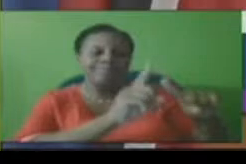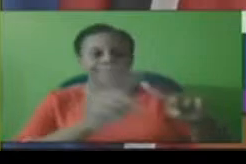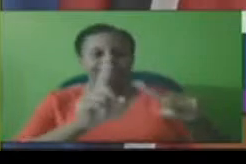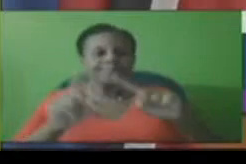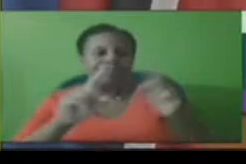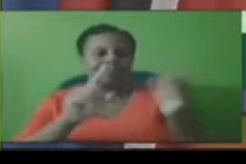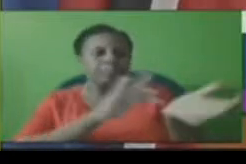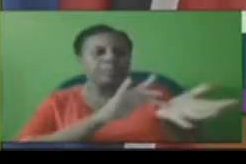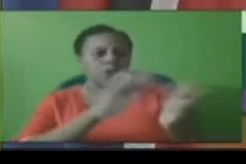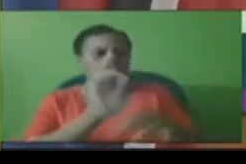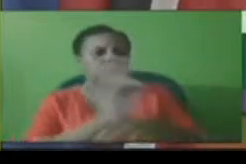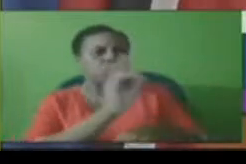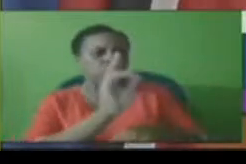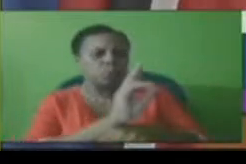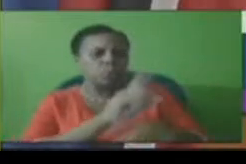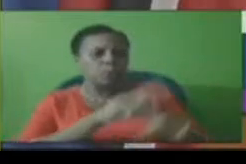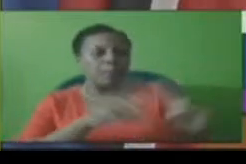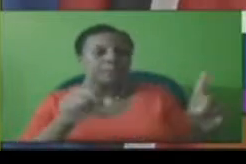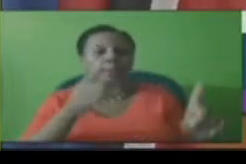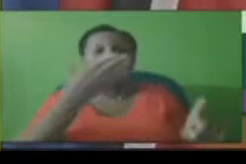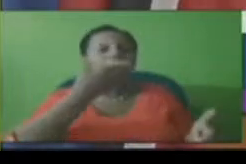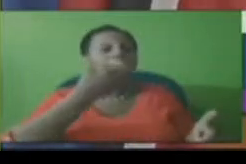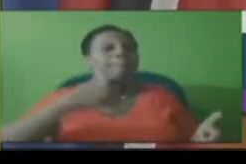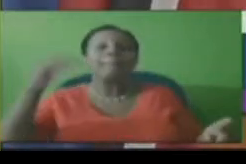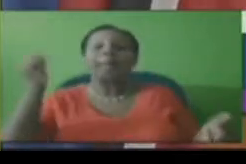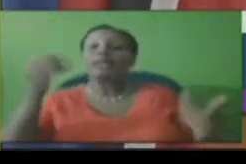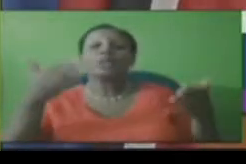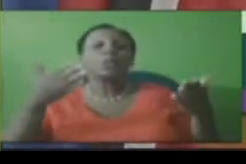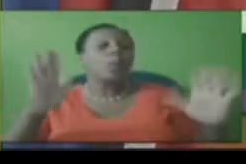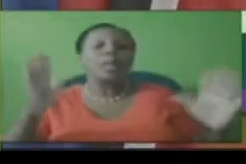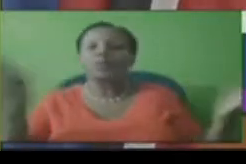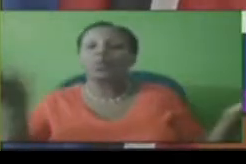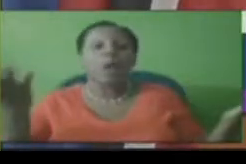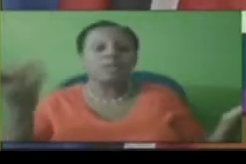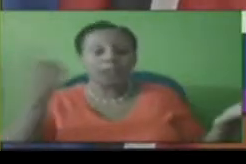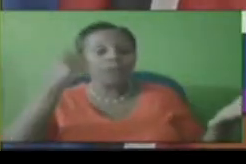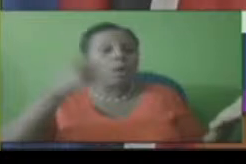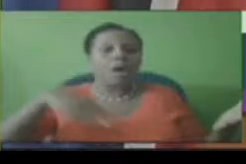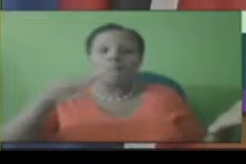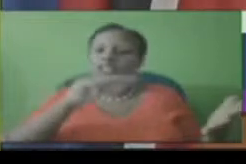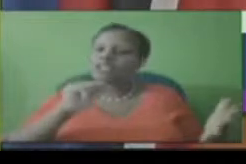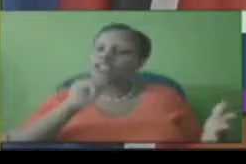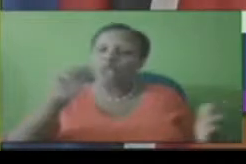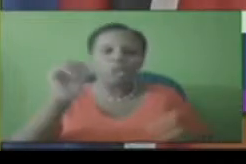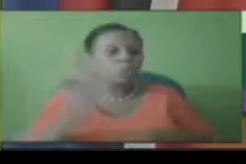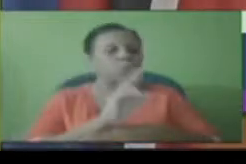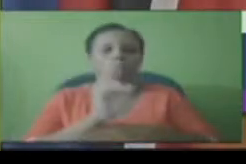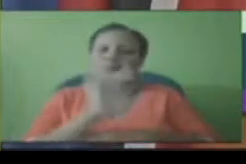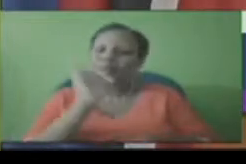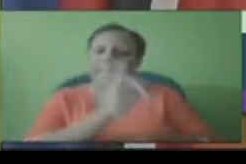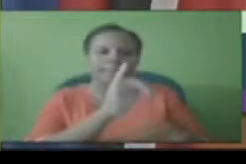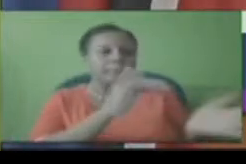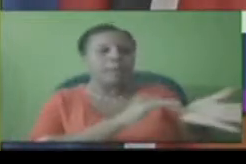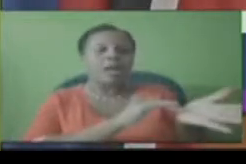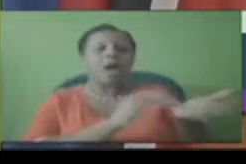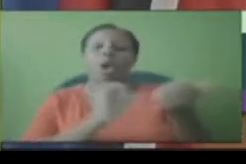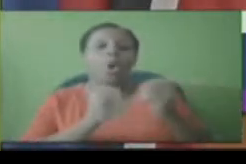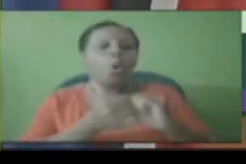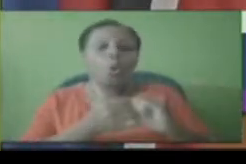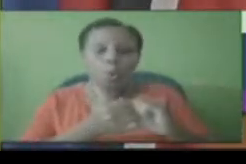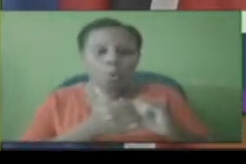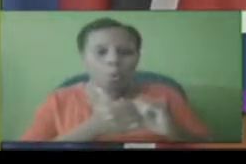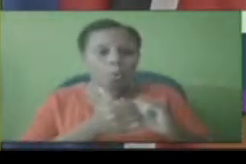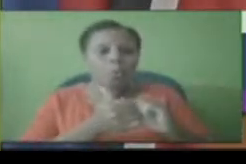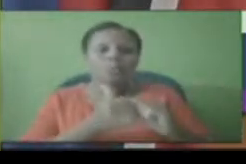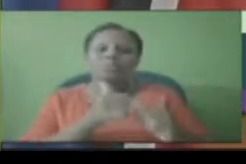drug is not to get COVID-19. And the best way to do that is to use two things. Get your